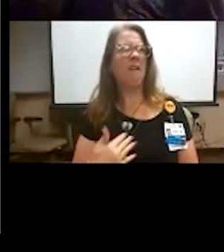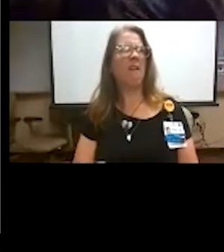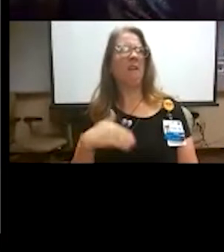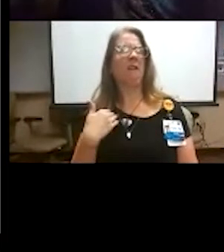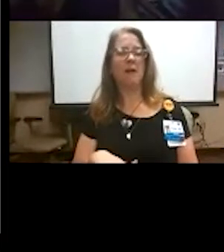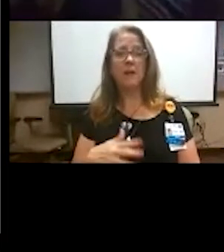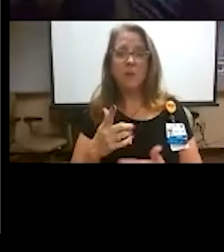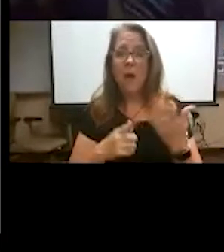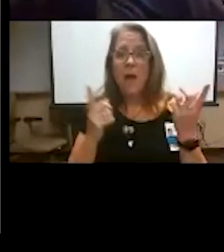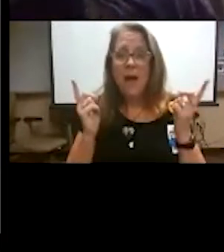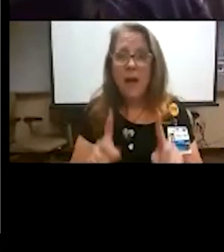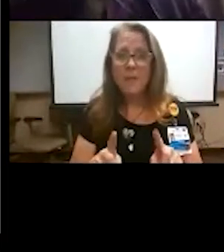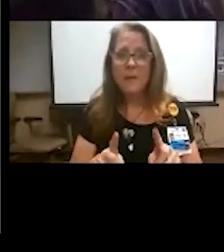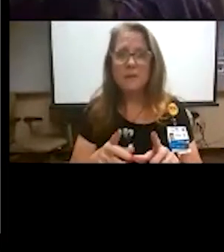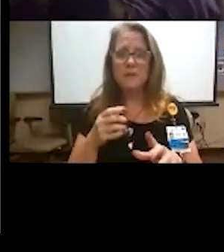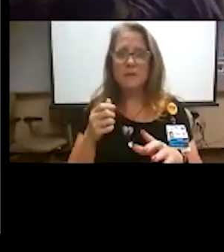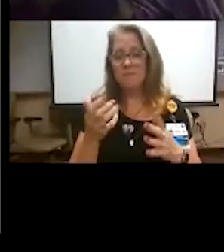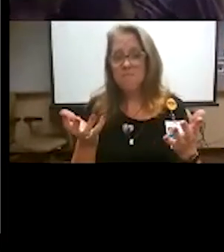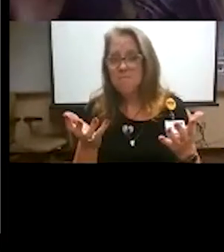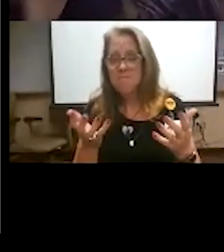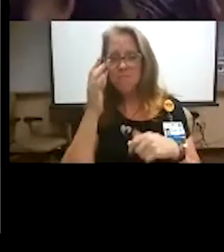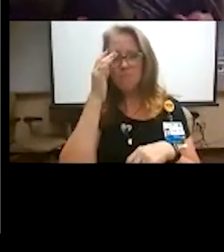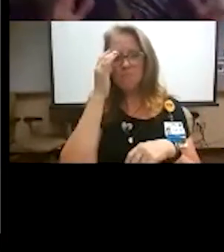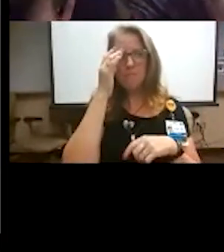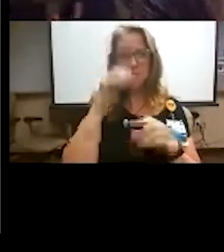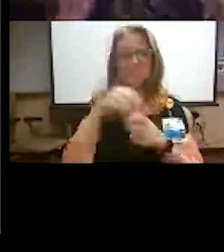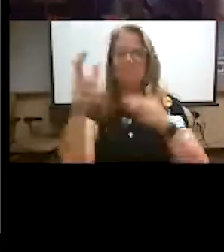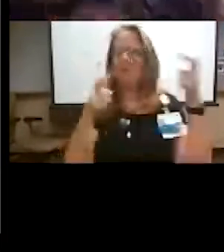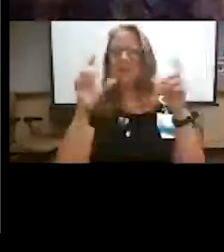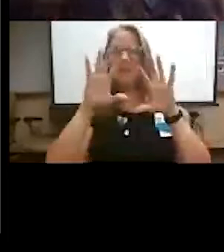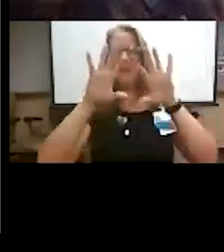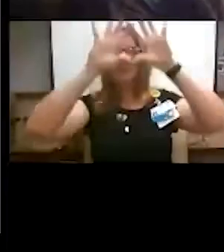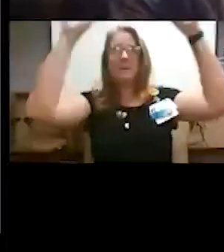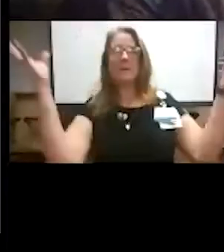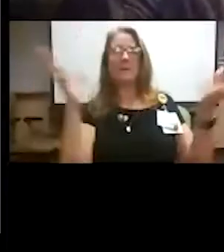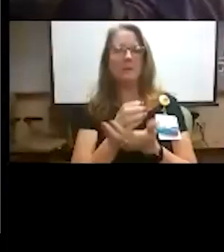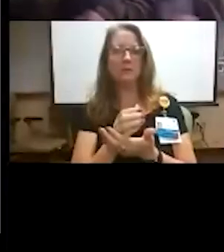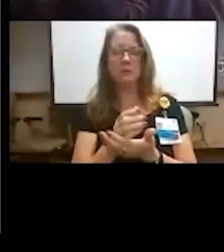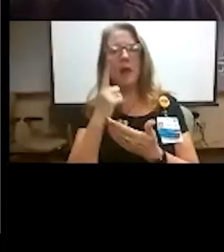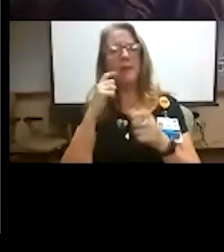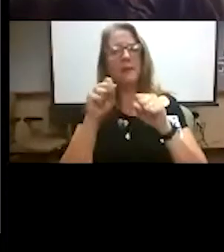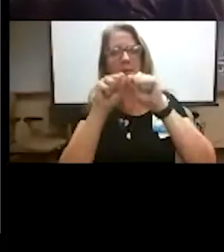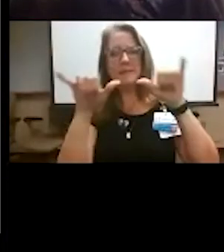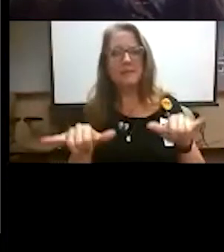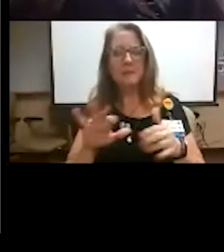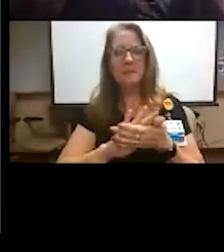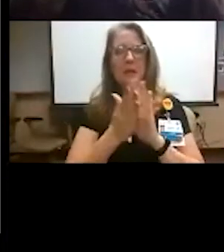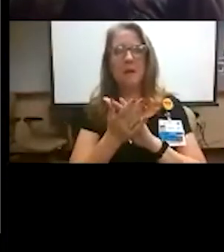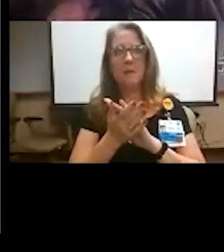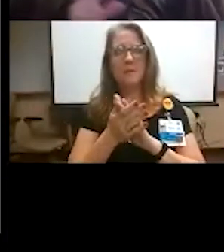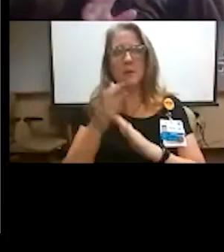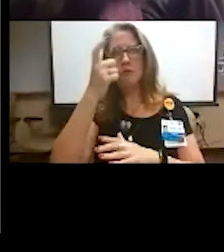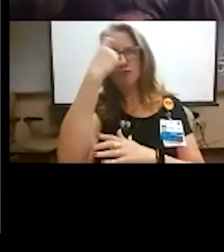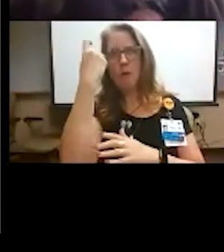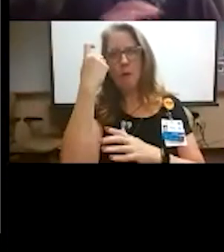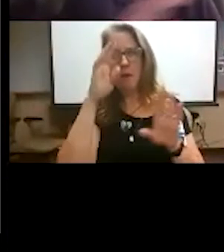Well, what happens under those circumstances in the big context? I think the system becomes trauma organized.